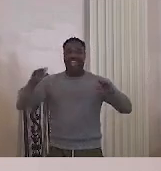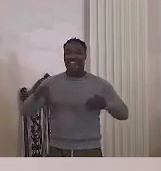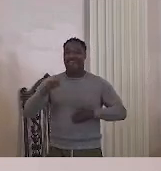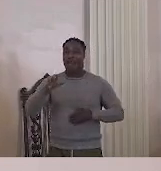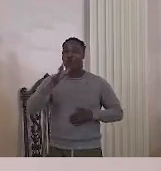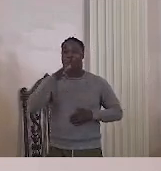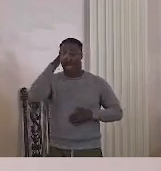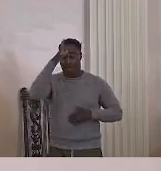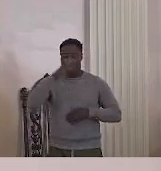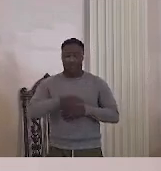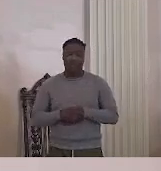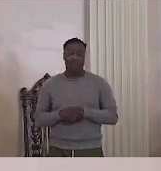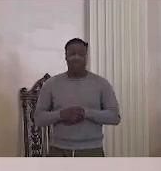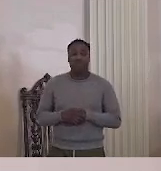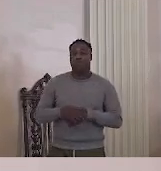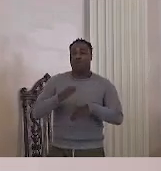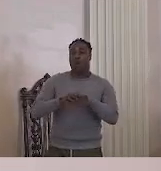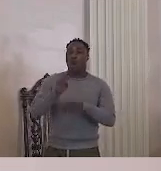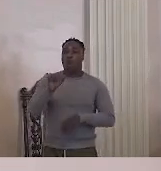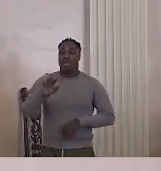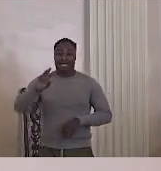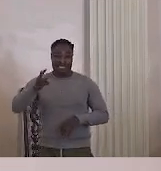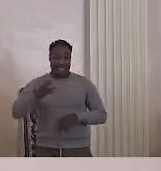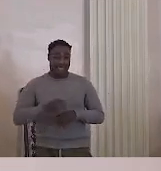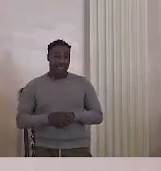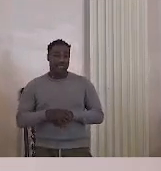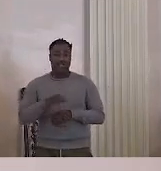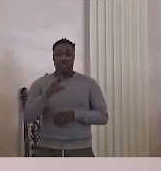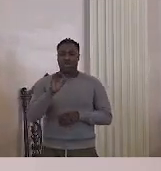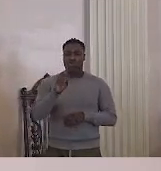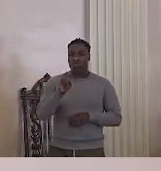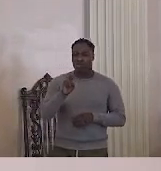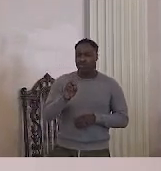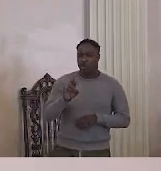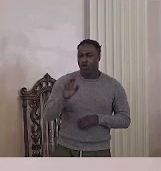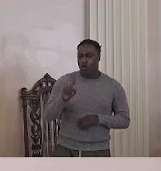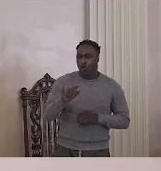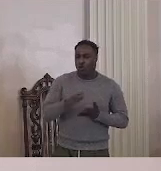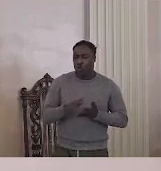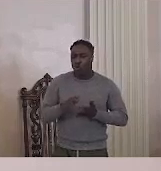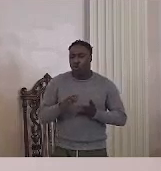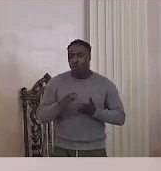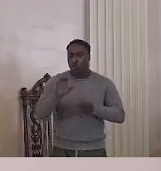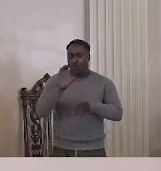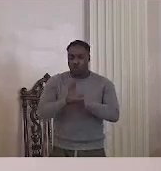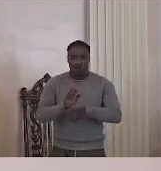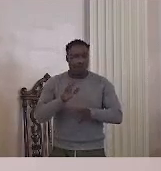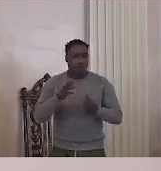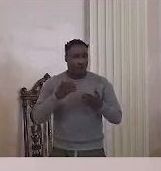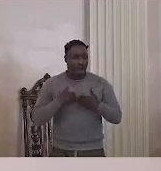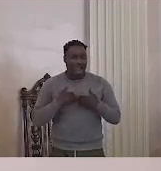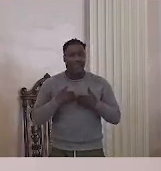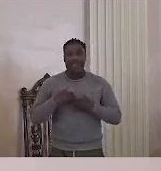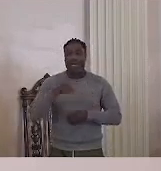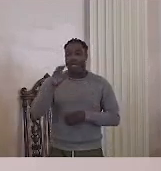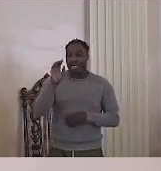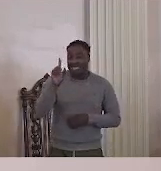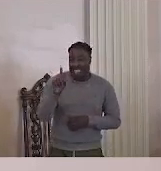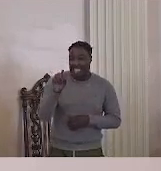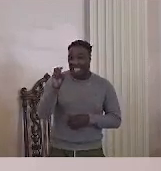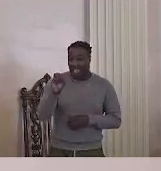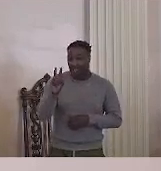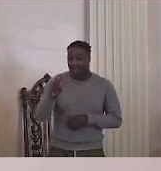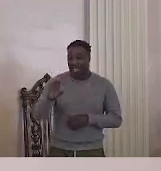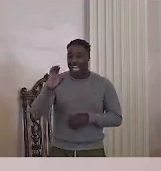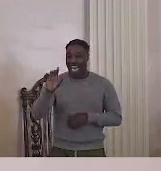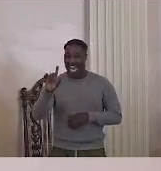friends. And on May 6th, the River Road Unitarian Universalist Church will host a DMV